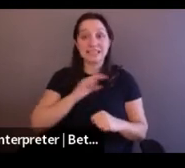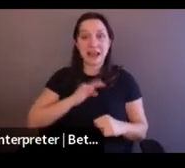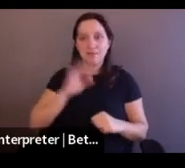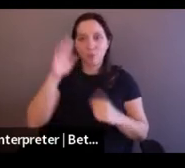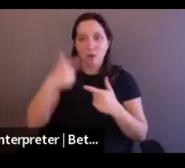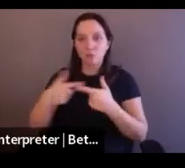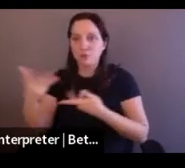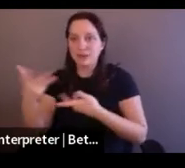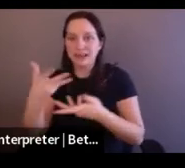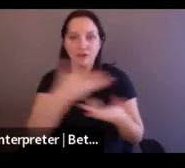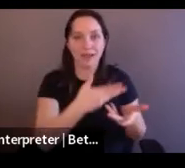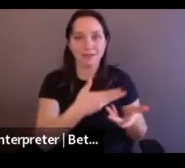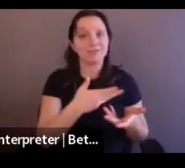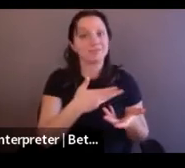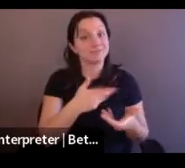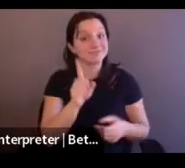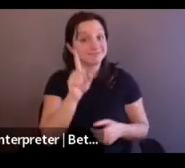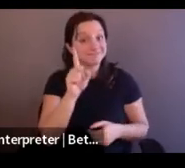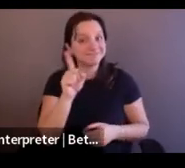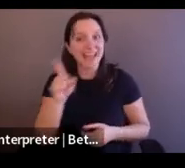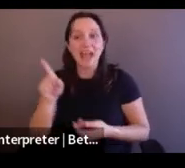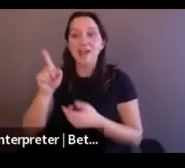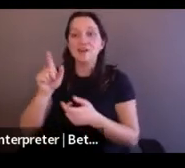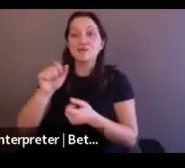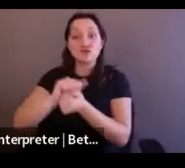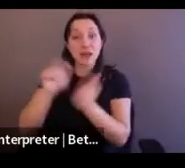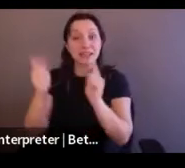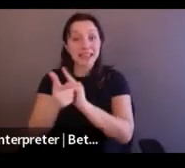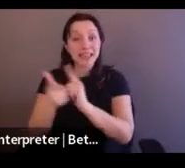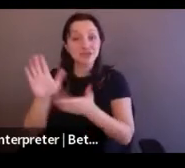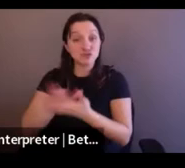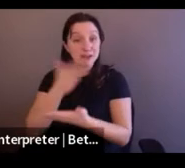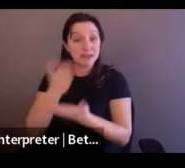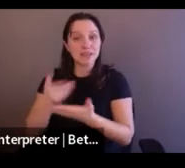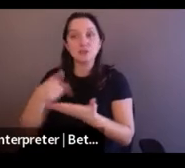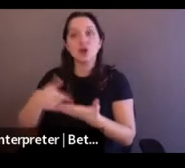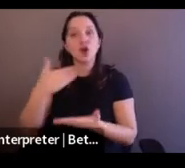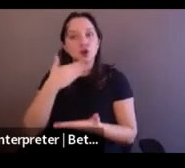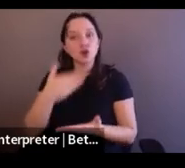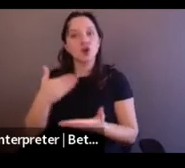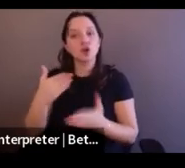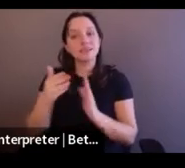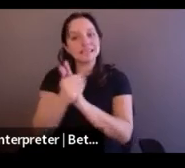Translation is a really great sort of skills-based volunteer opportunity. And